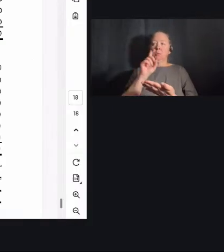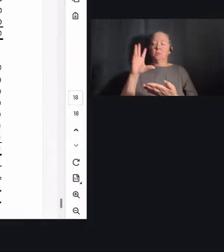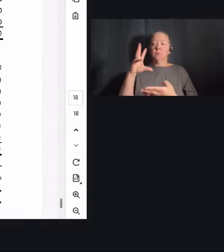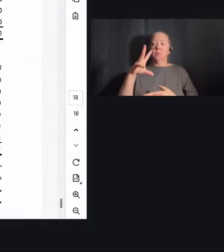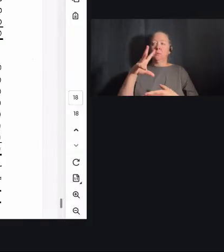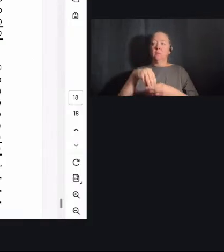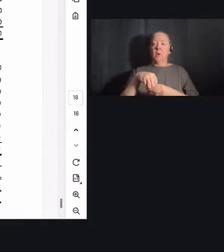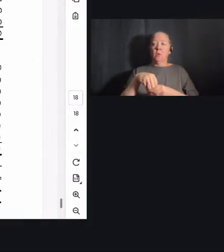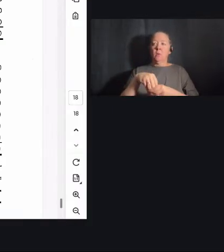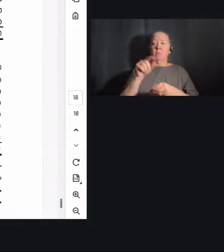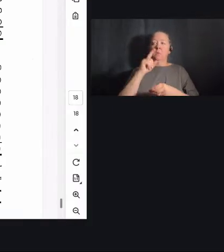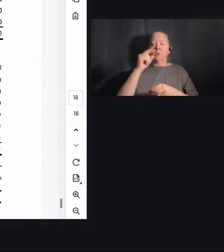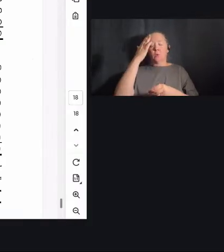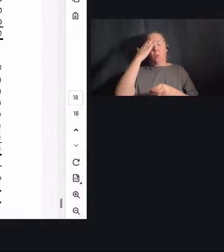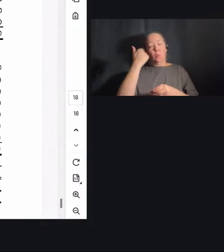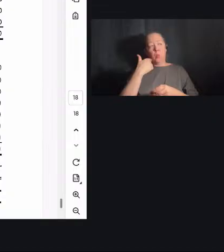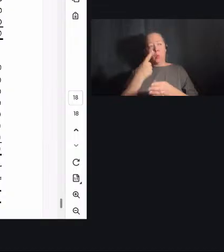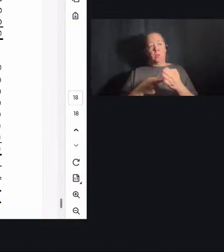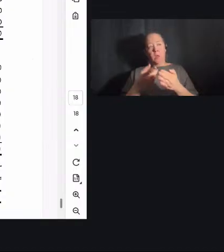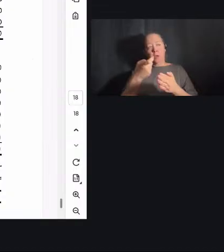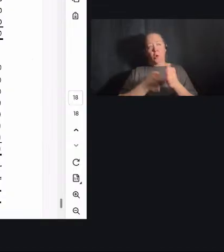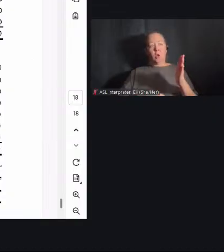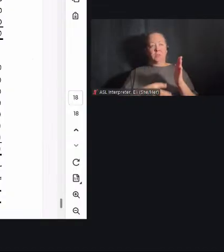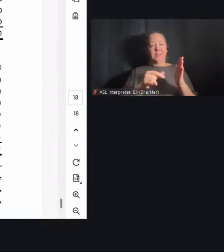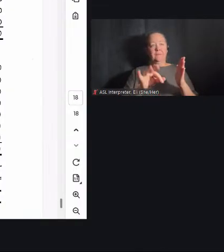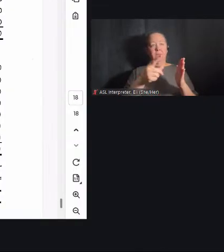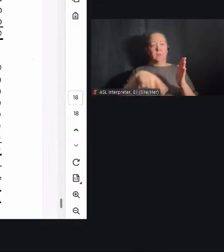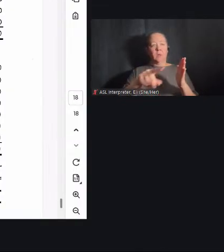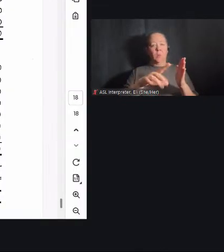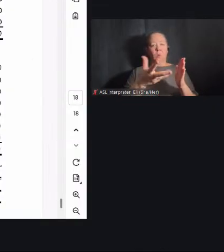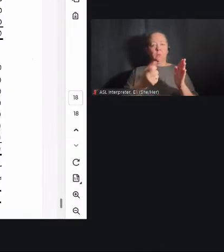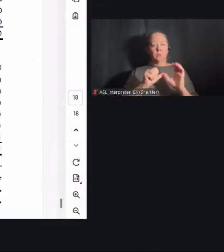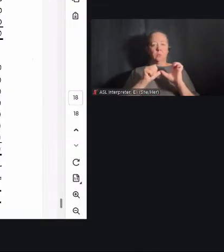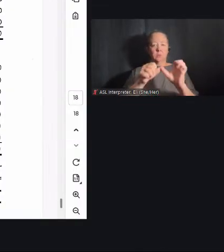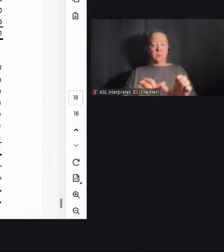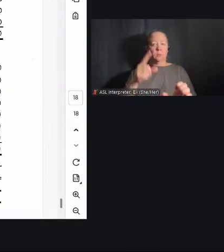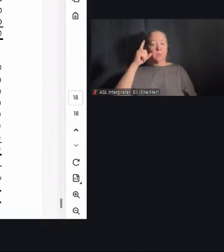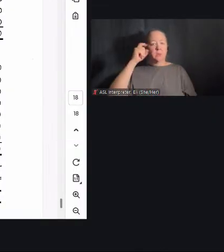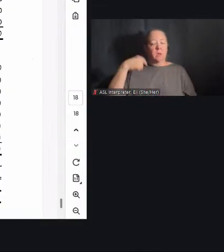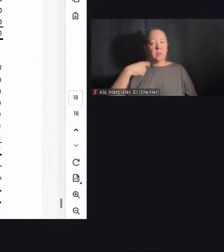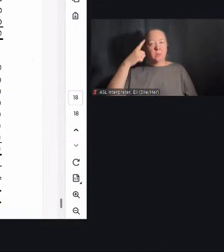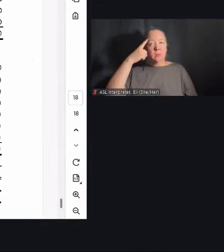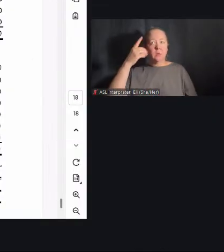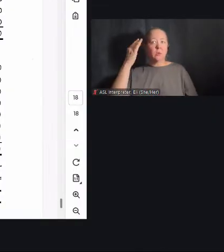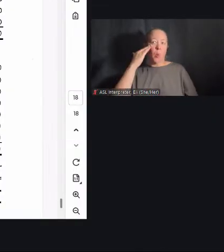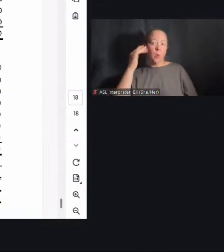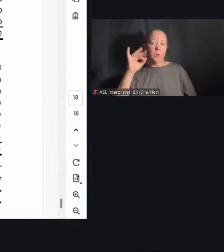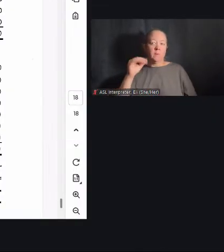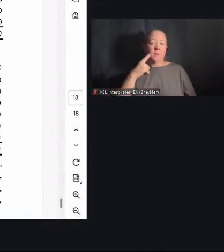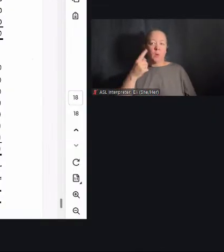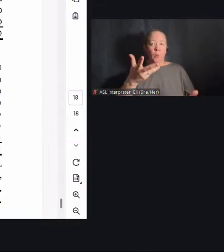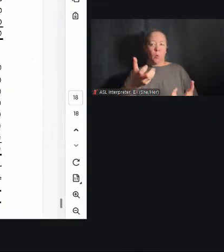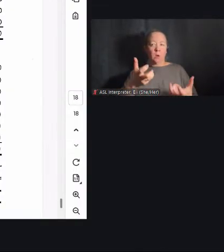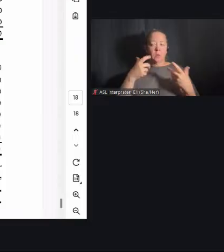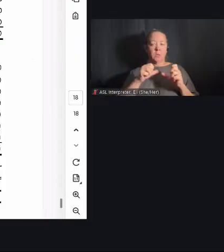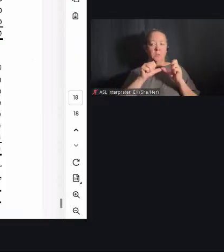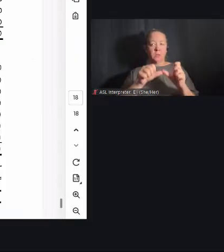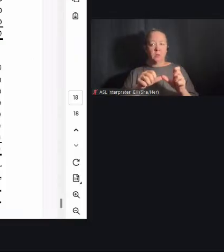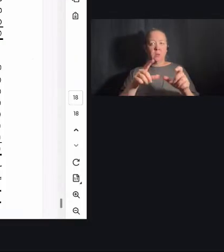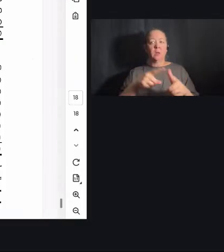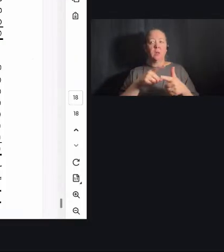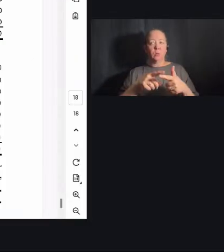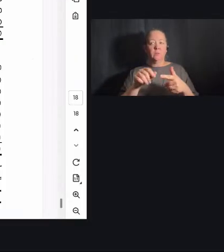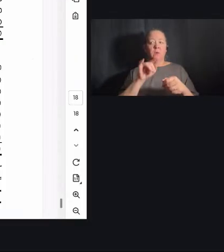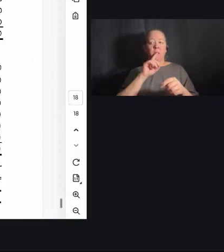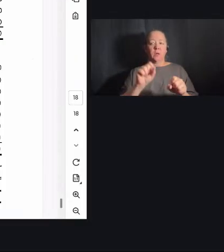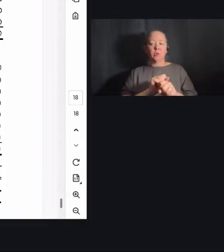know what that cost will look like and if they want to continue. Because I think knowing if they want to continue, and then actually if we could open it up to other